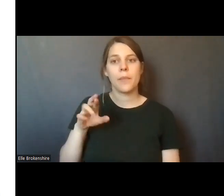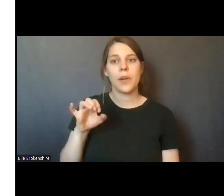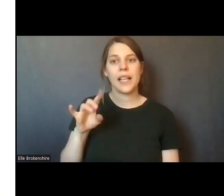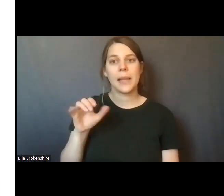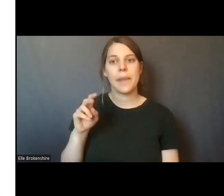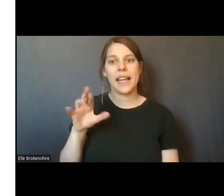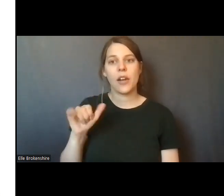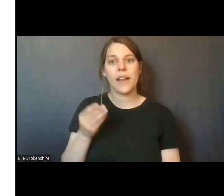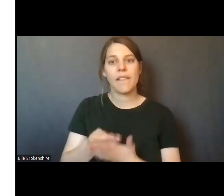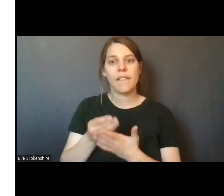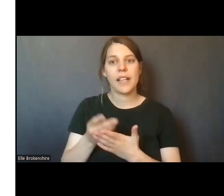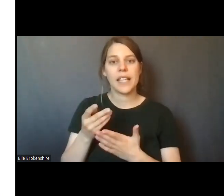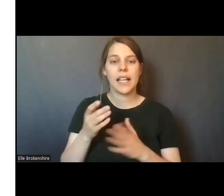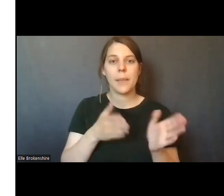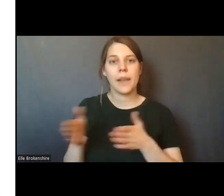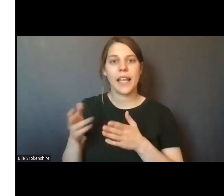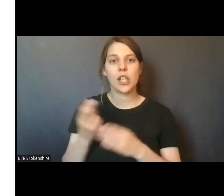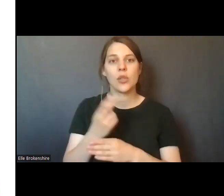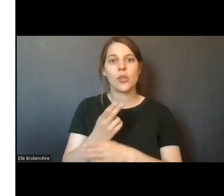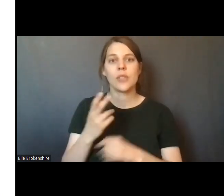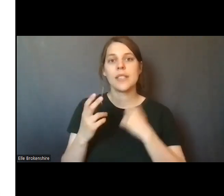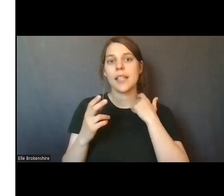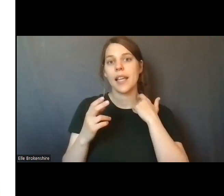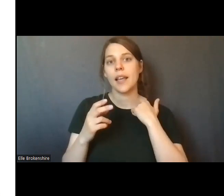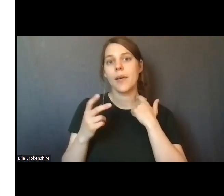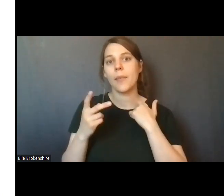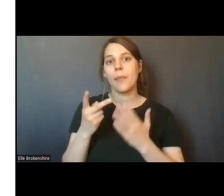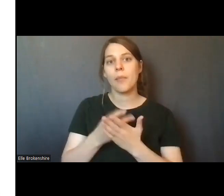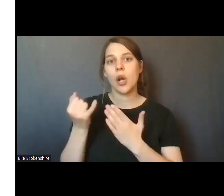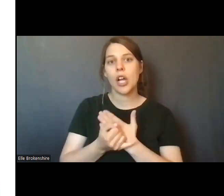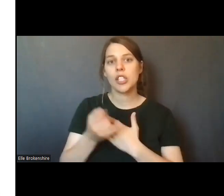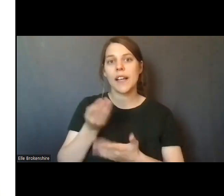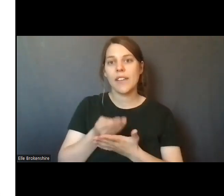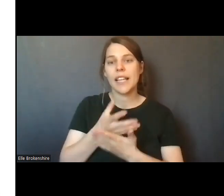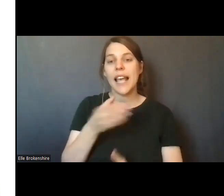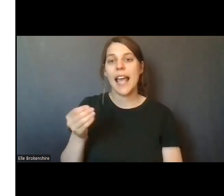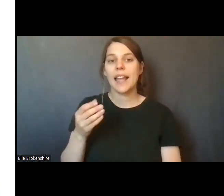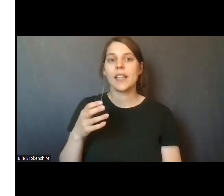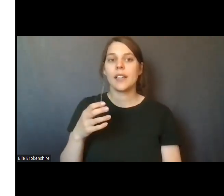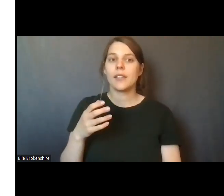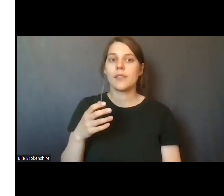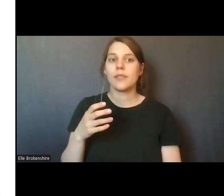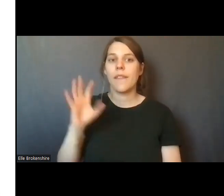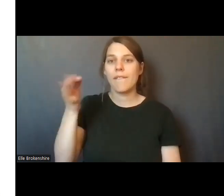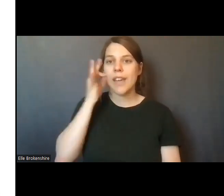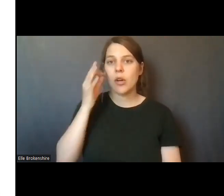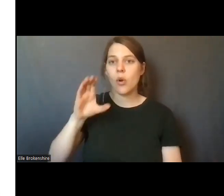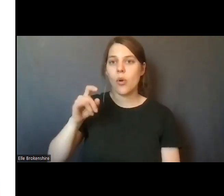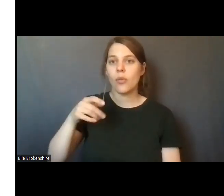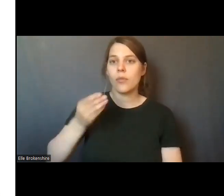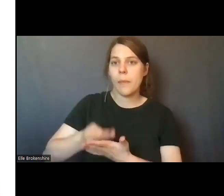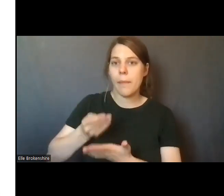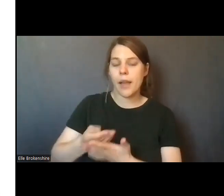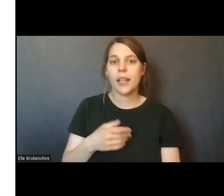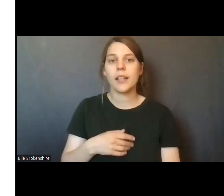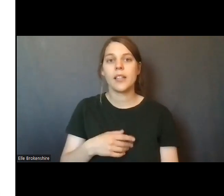federal community project financing and redevelopment assistance capital plan dollars. So it's 2 funding sources, one federal,